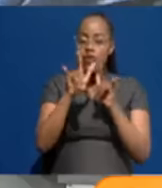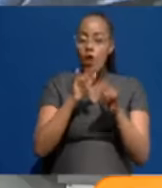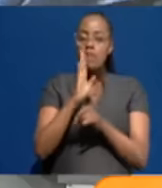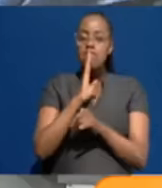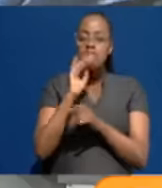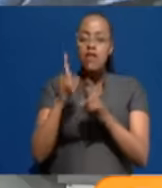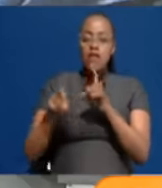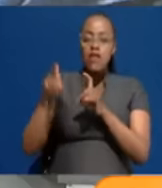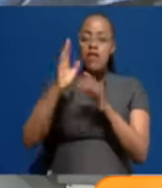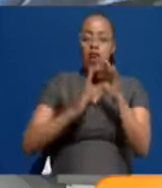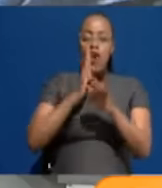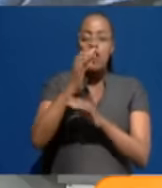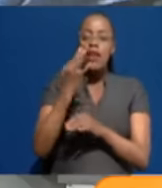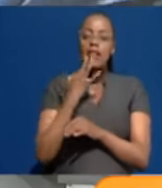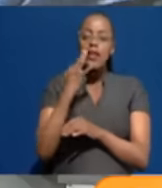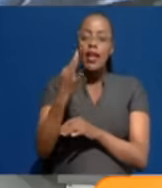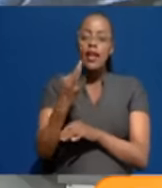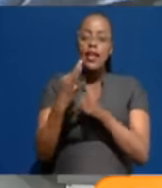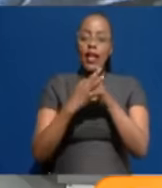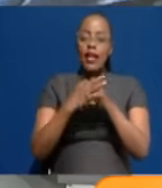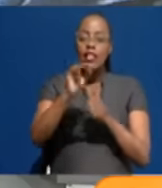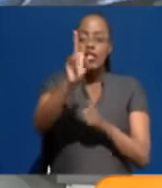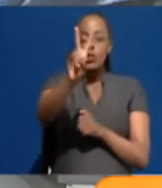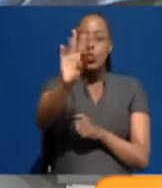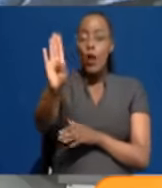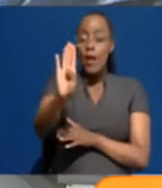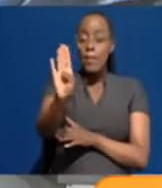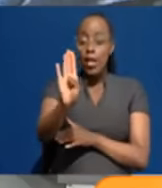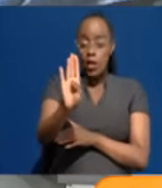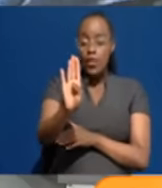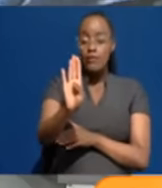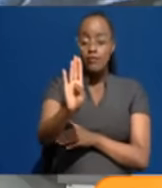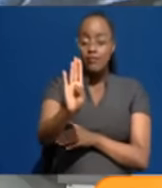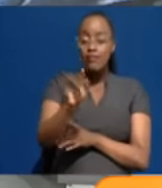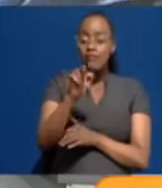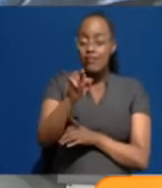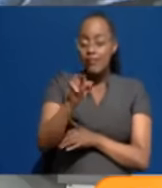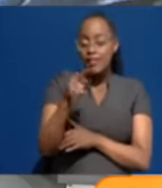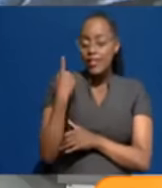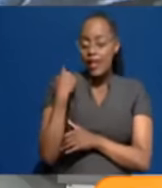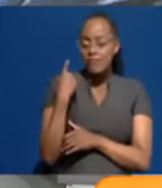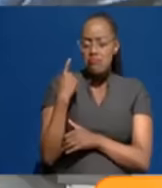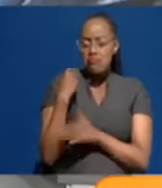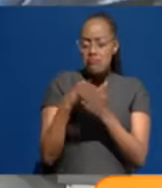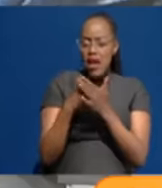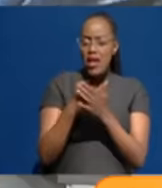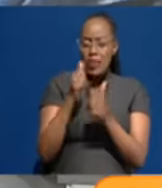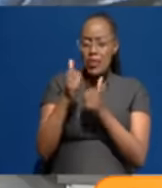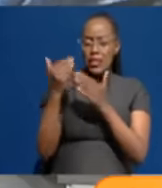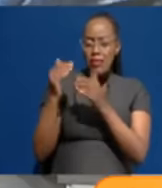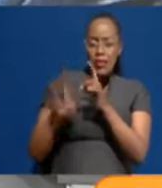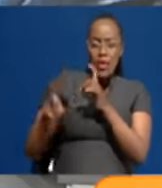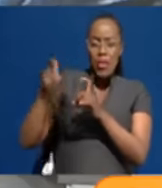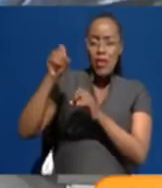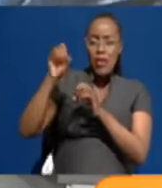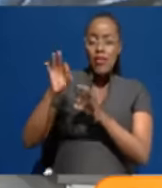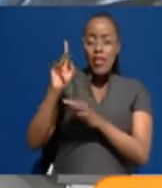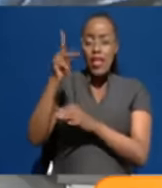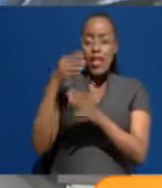by over 382 billion shillings, a figure expected to rise further if the